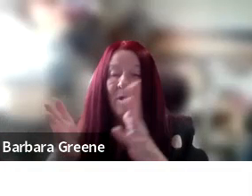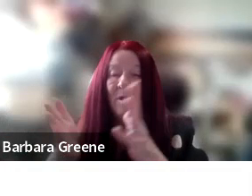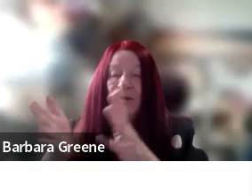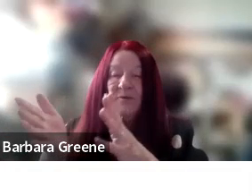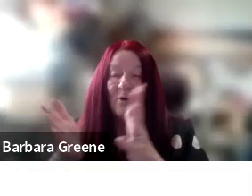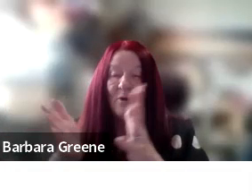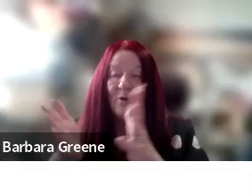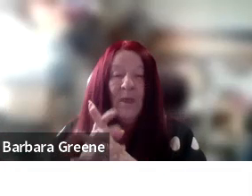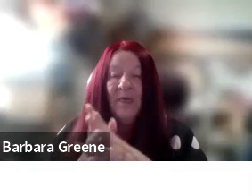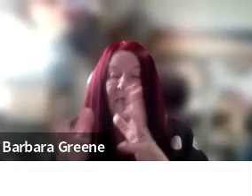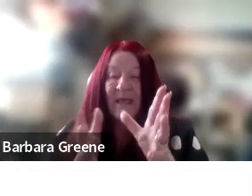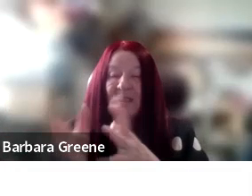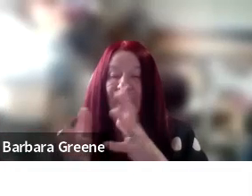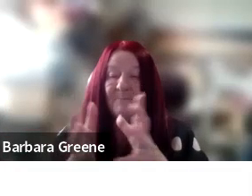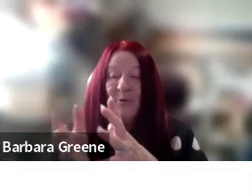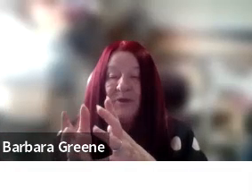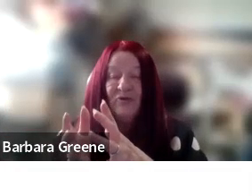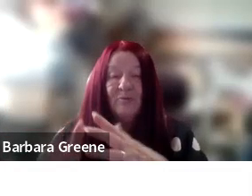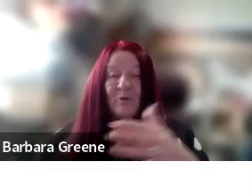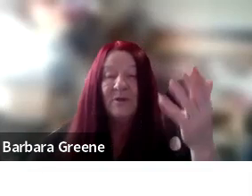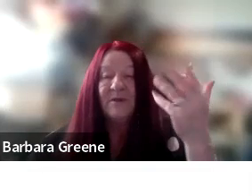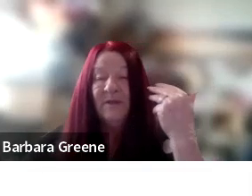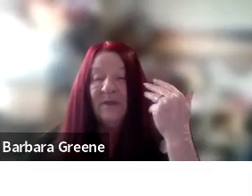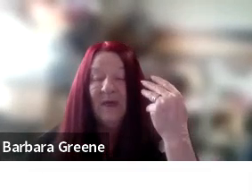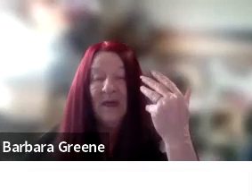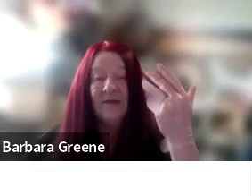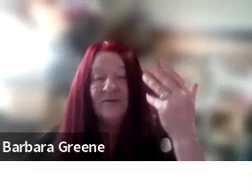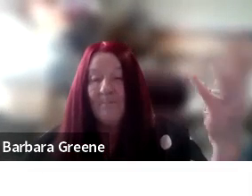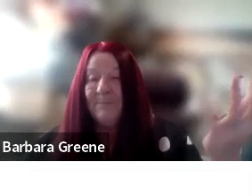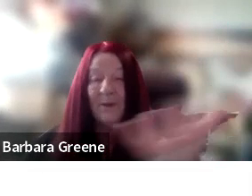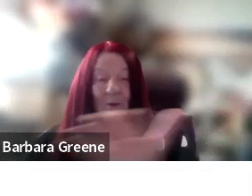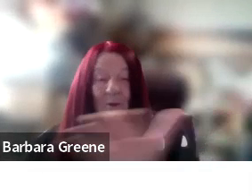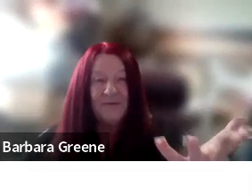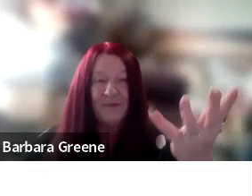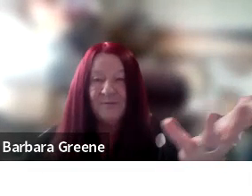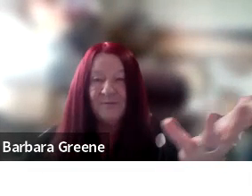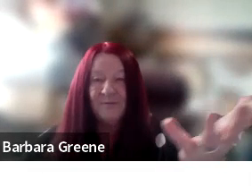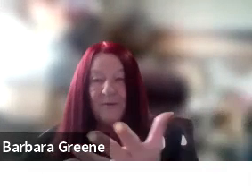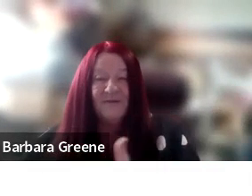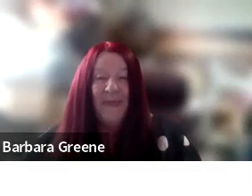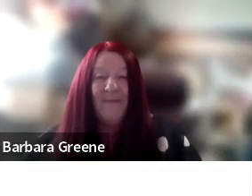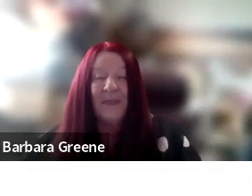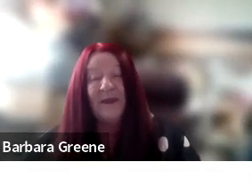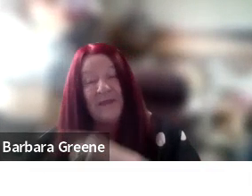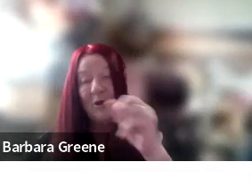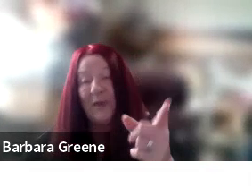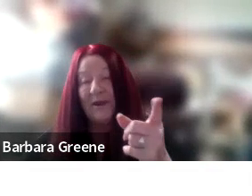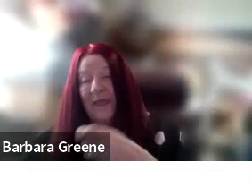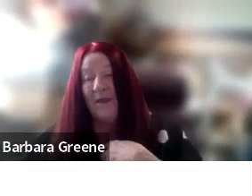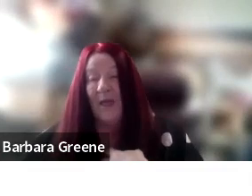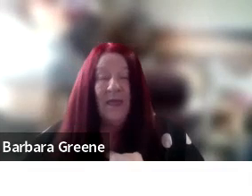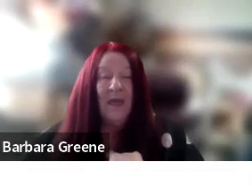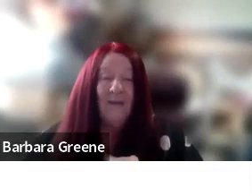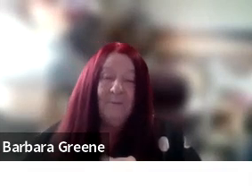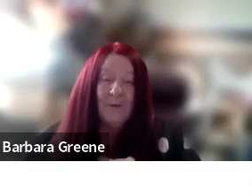can get you there, or so on and so forth. So that collaboration really is what built this